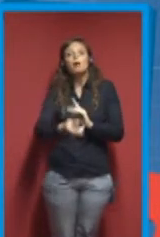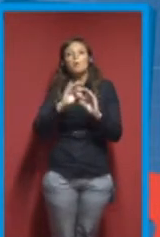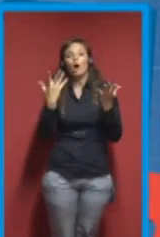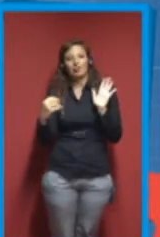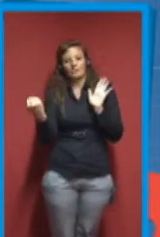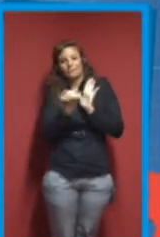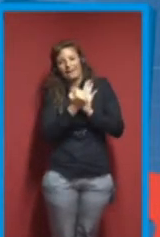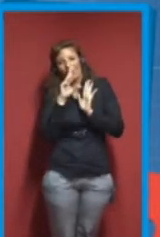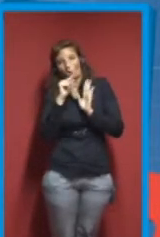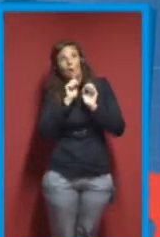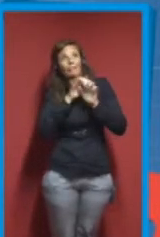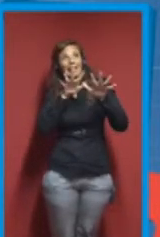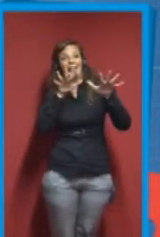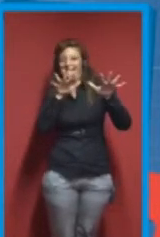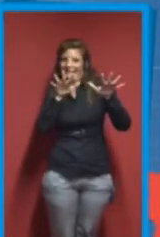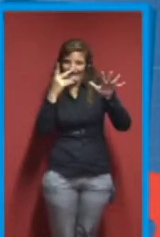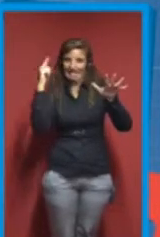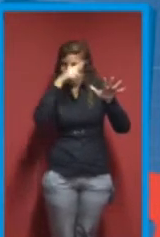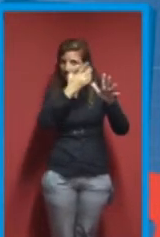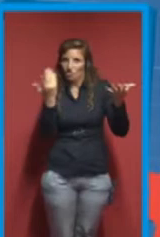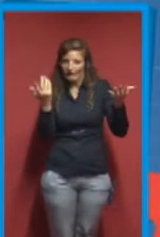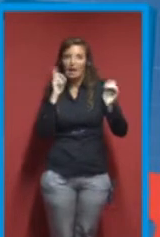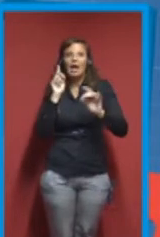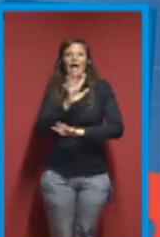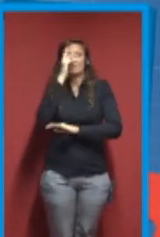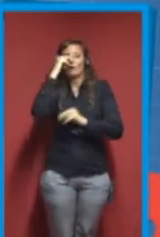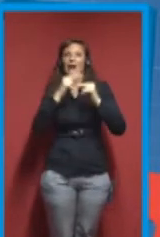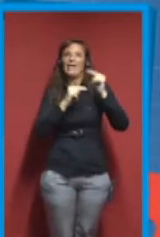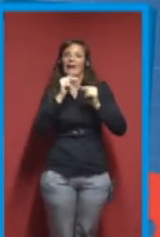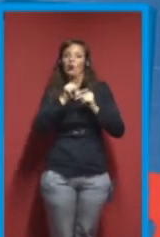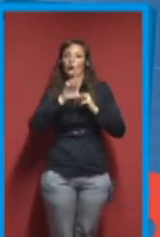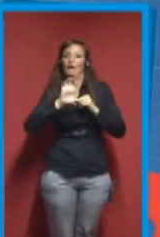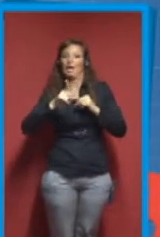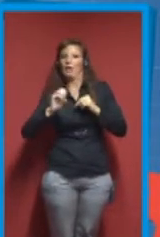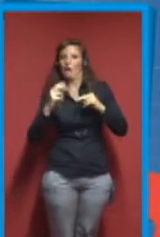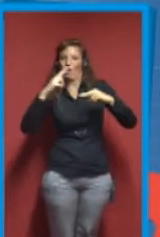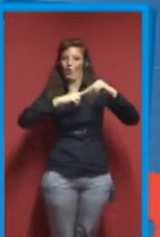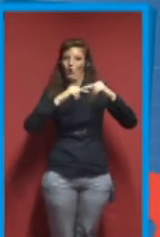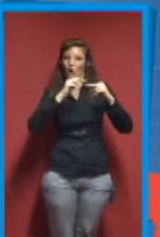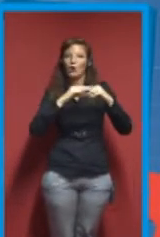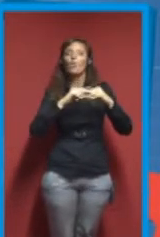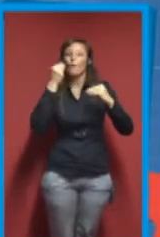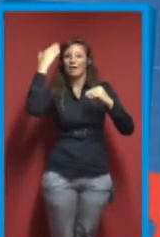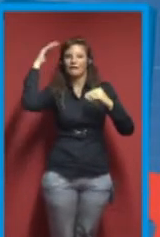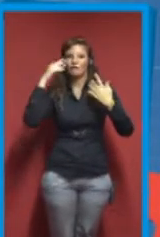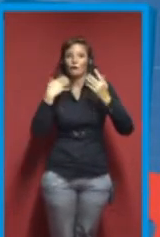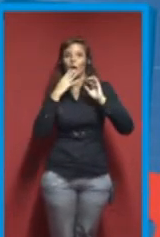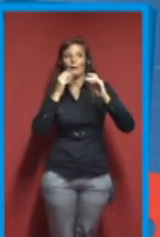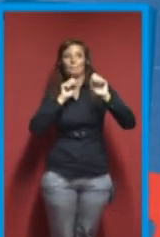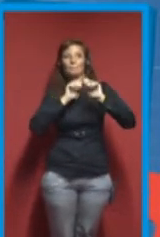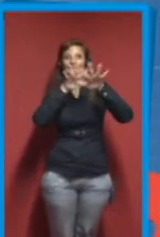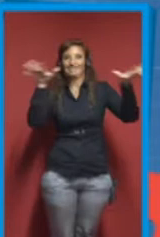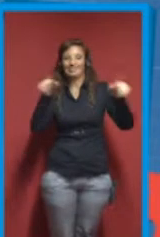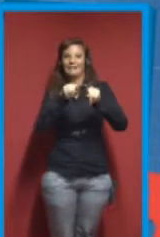there. When Lego launched Friends, which is their pink product for girls, they still choose to spend